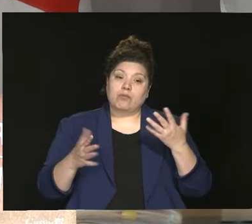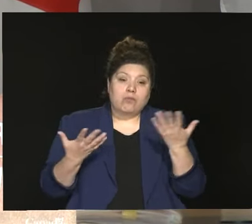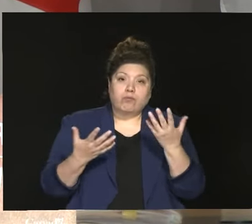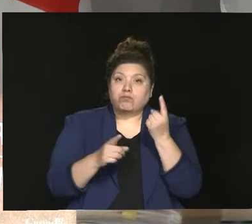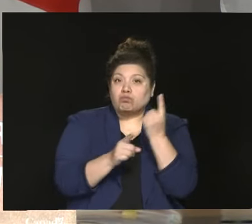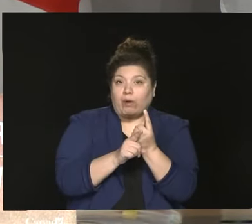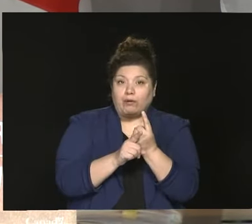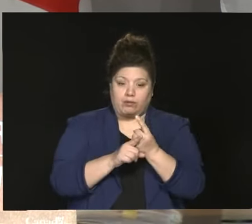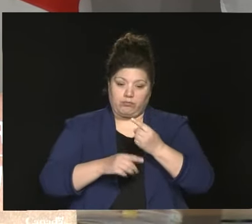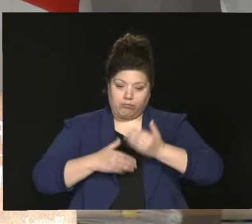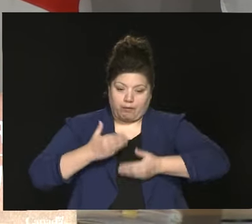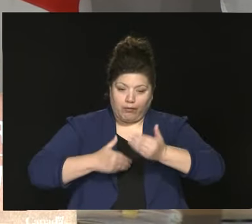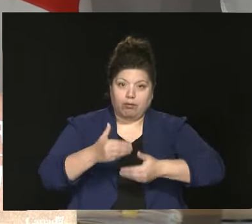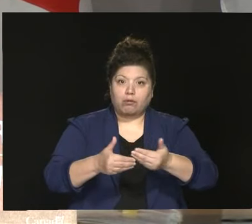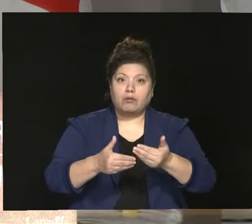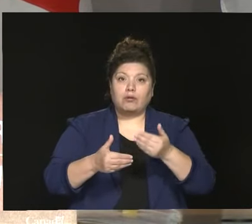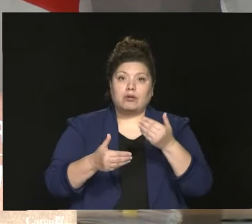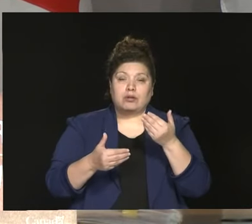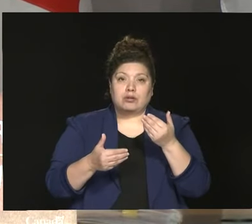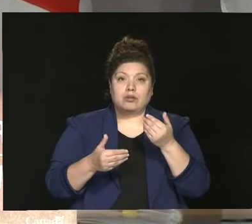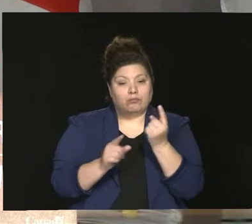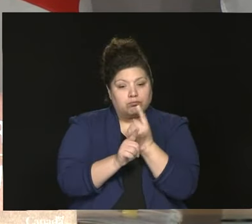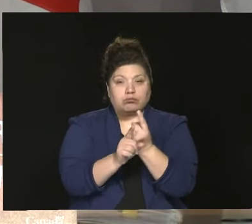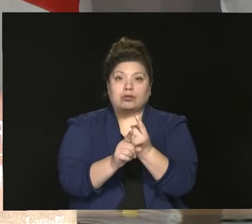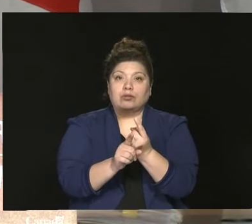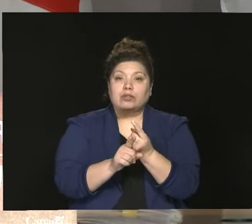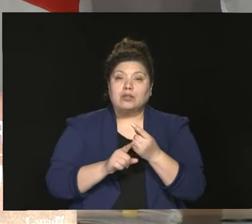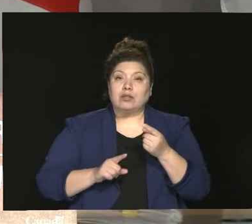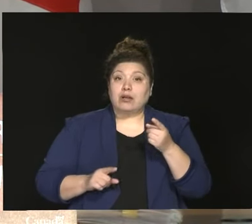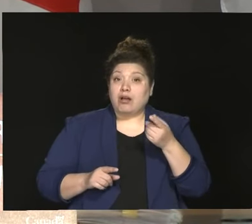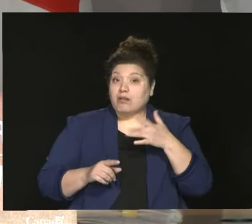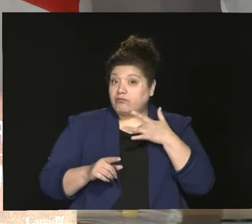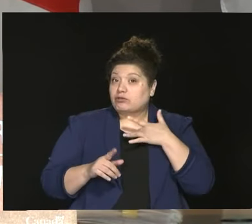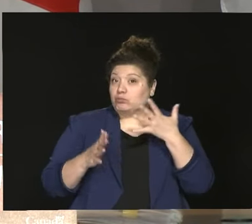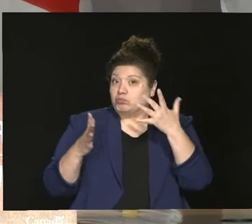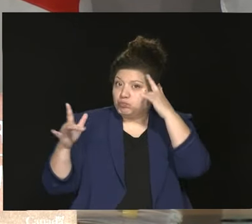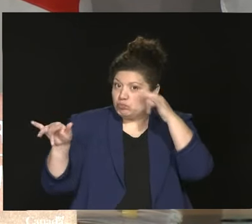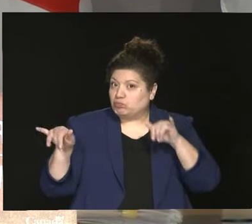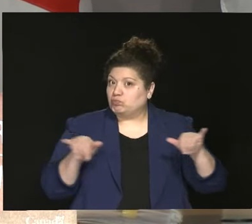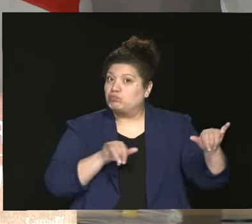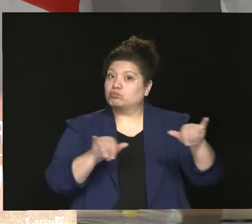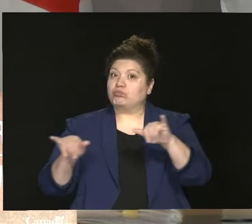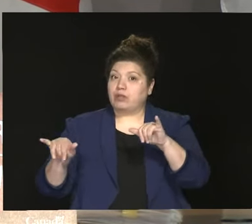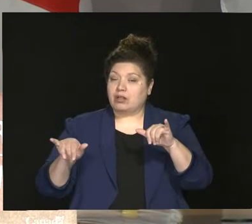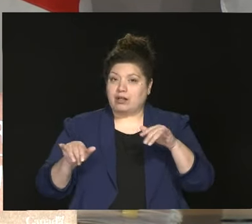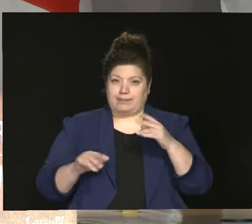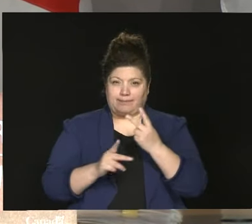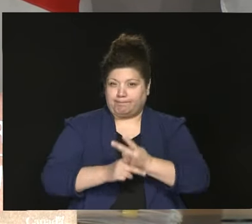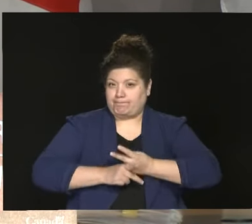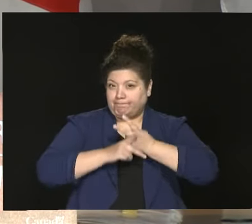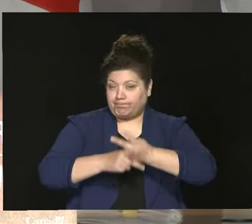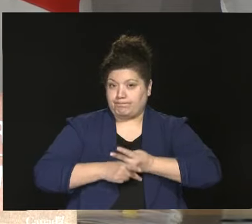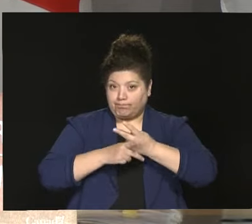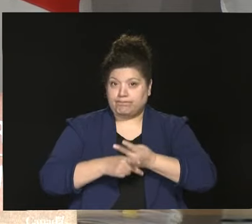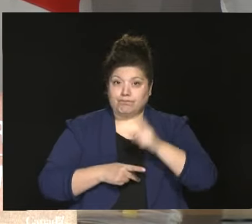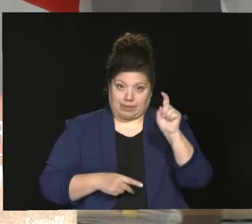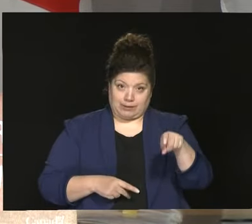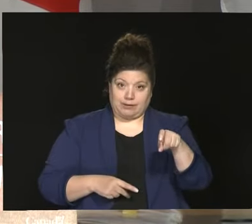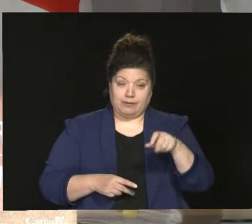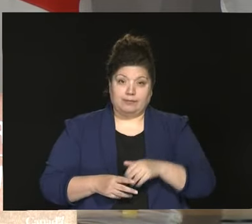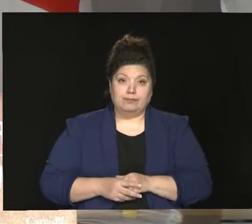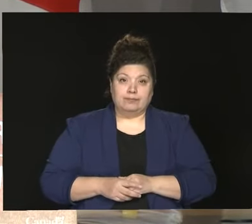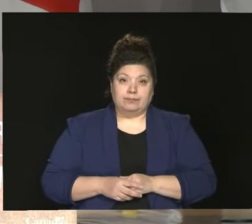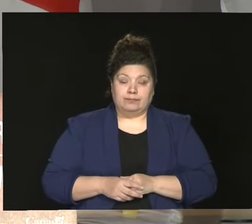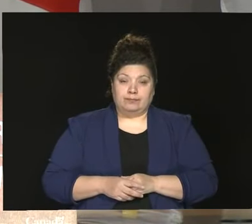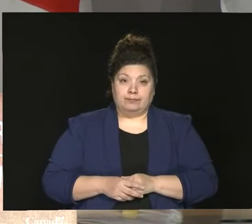I think everyone agrees that we have to be extremely cautious because we cannot afford to have